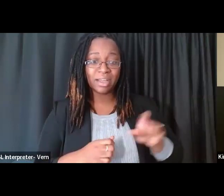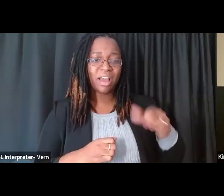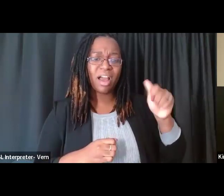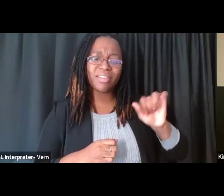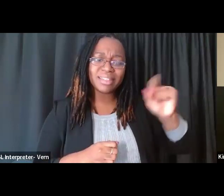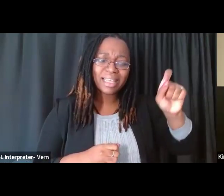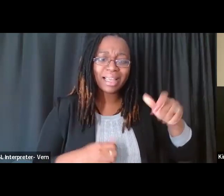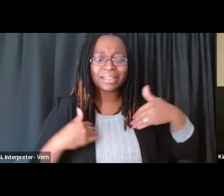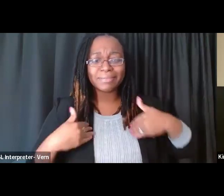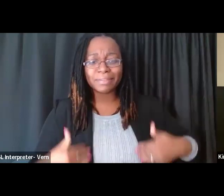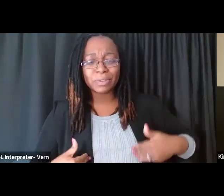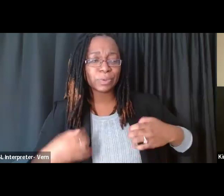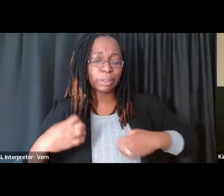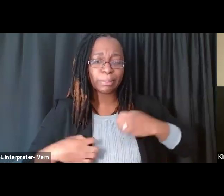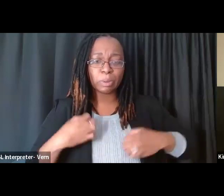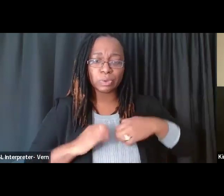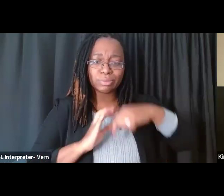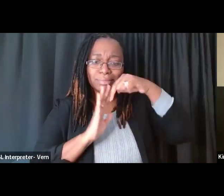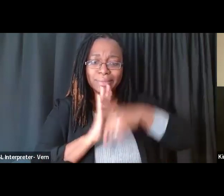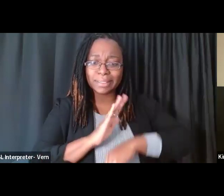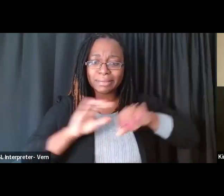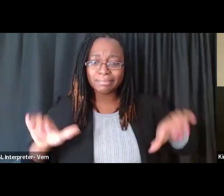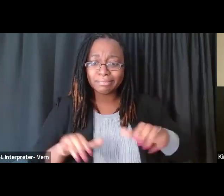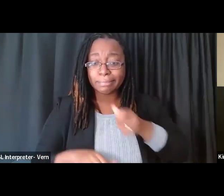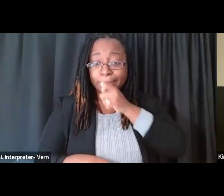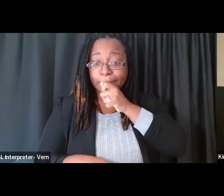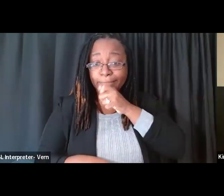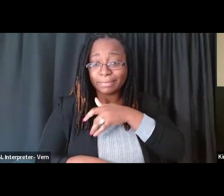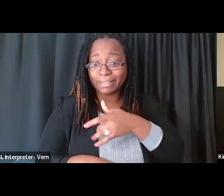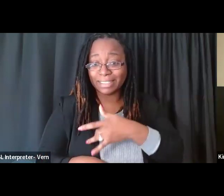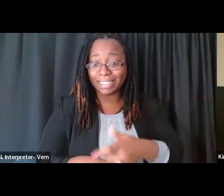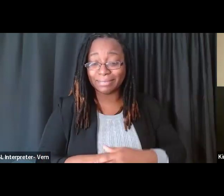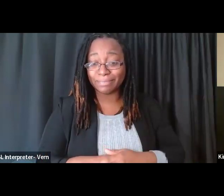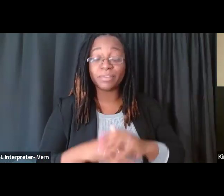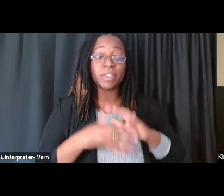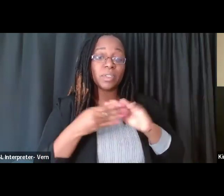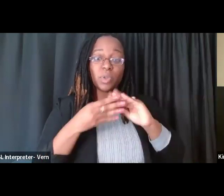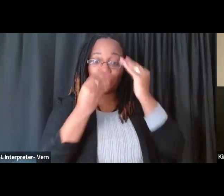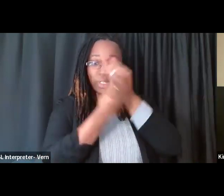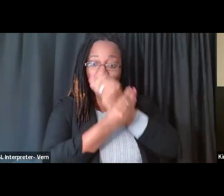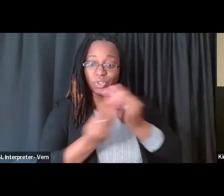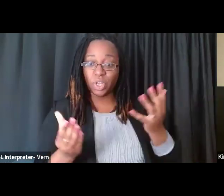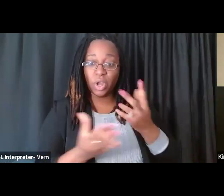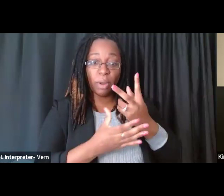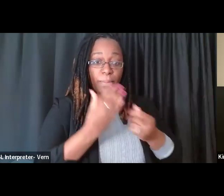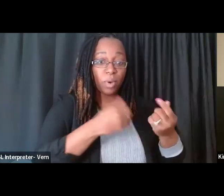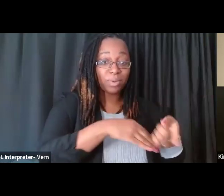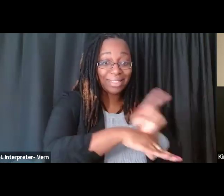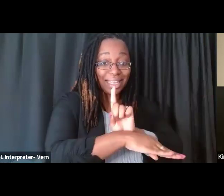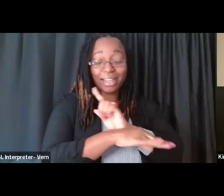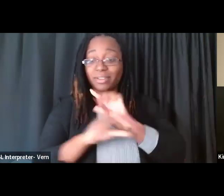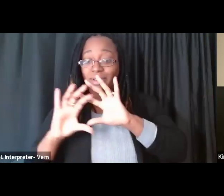and/or sensitive nature. As storytellers on both the stage and in the classroom, we will be navigating how to